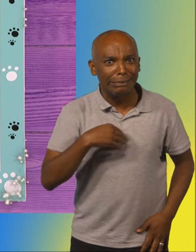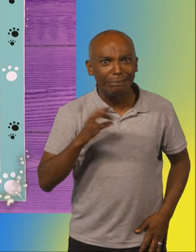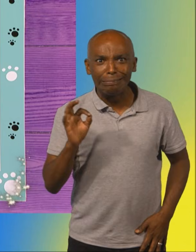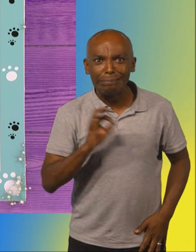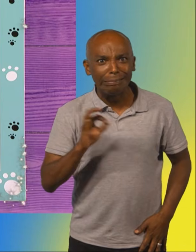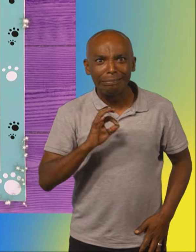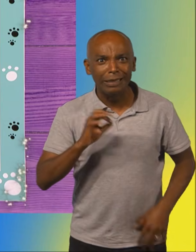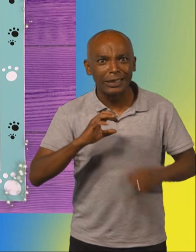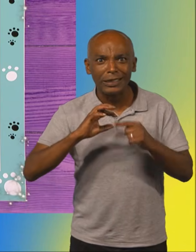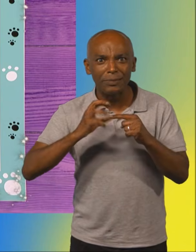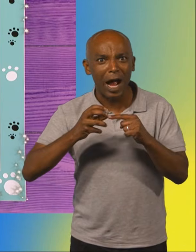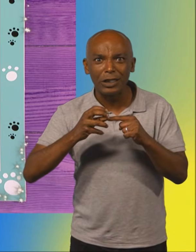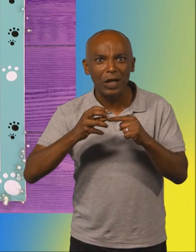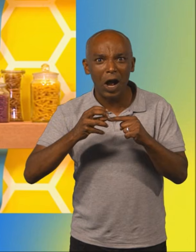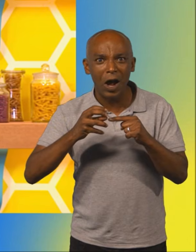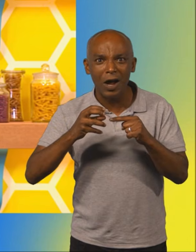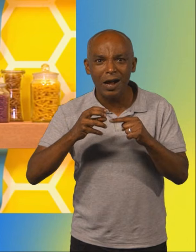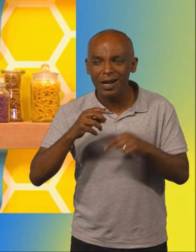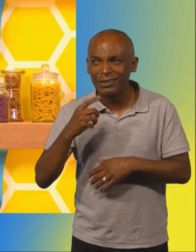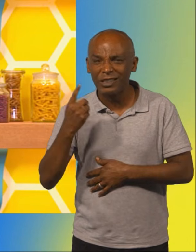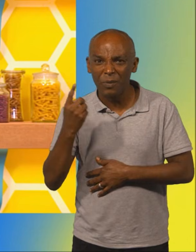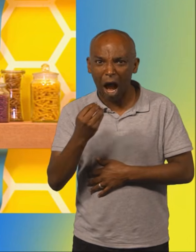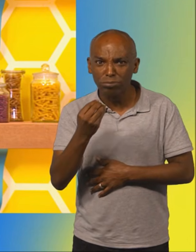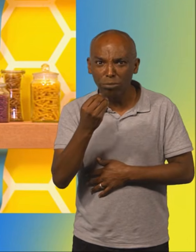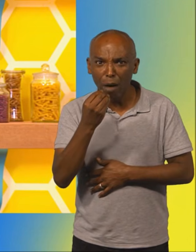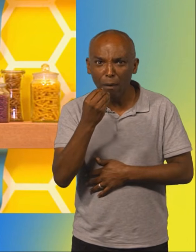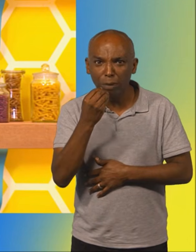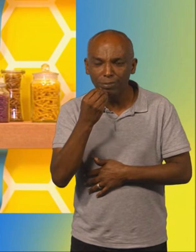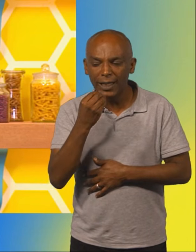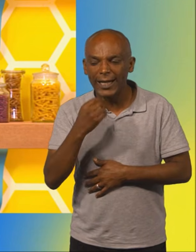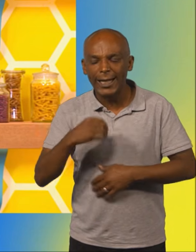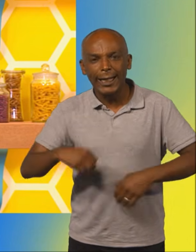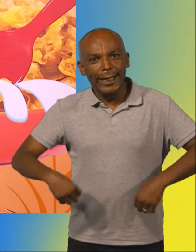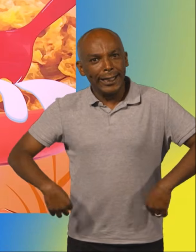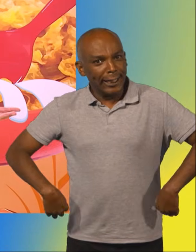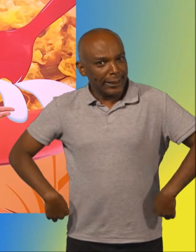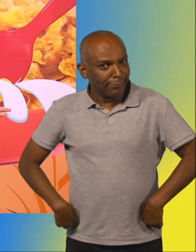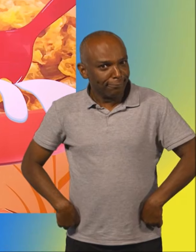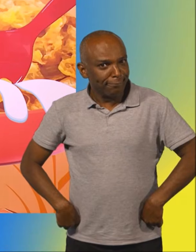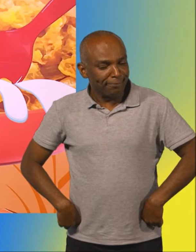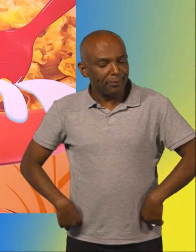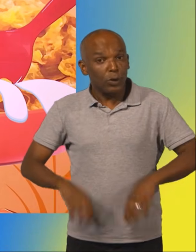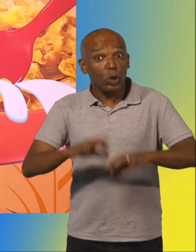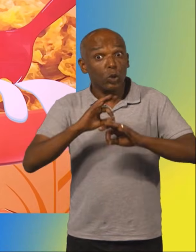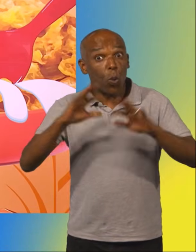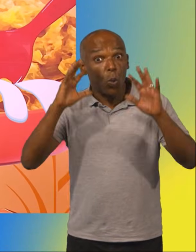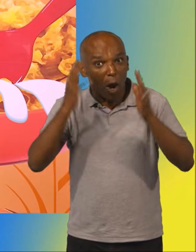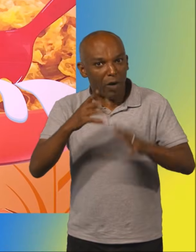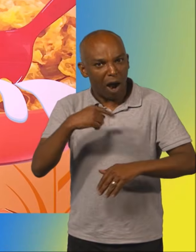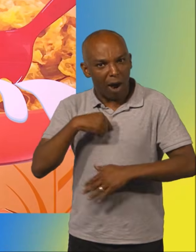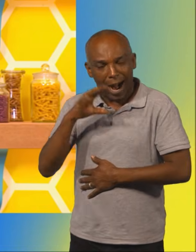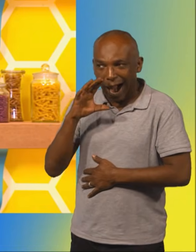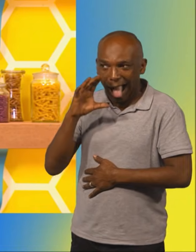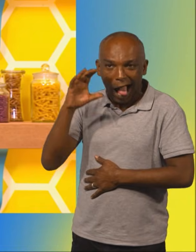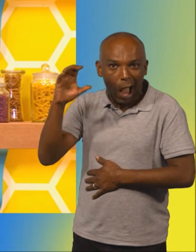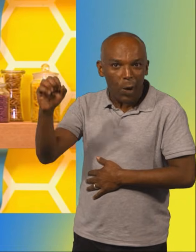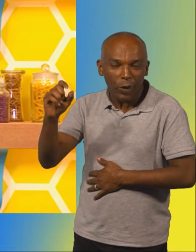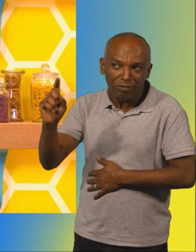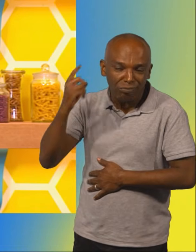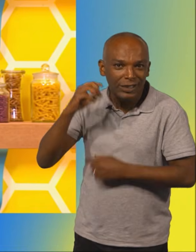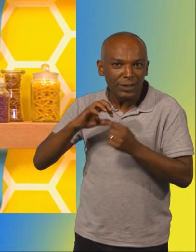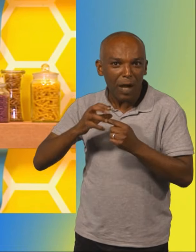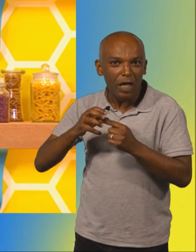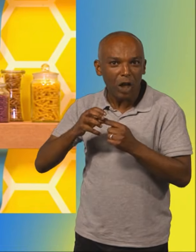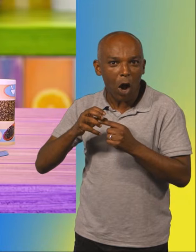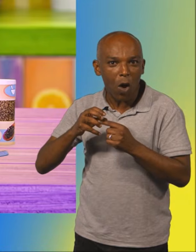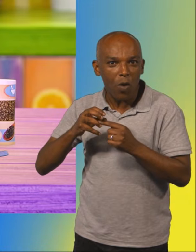Oops, we don't have any tomatoes. Someone ate them all. Don't worry, I can whiz off and get some. And I'll